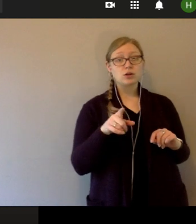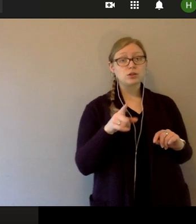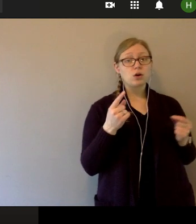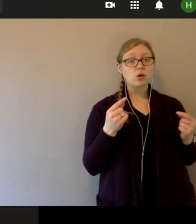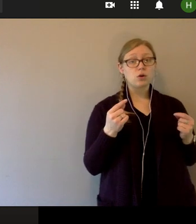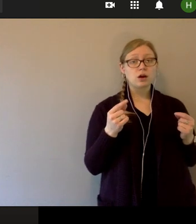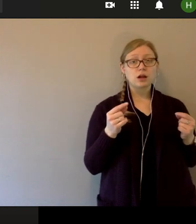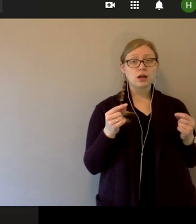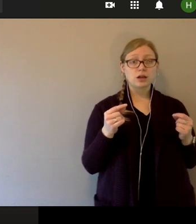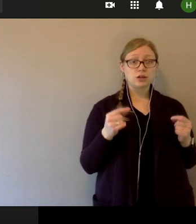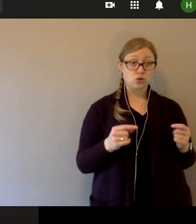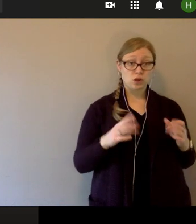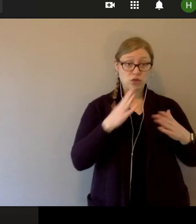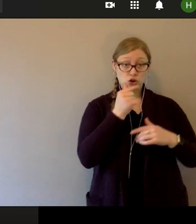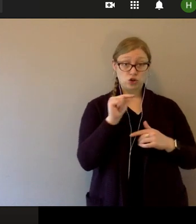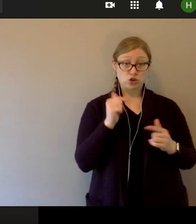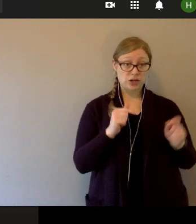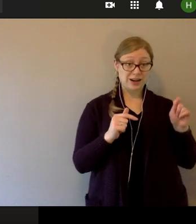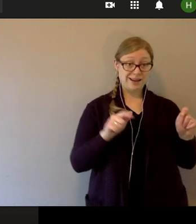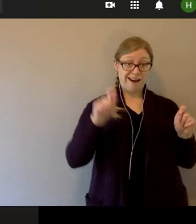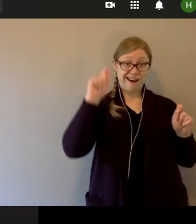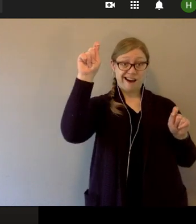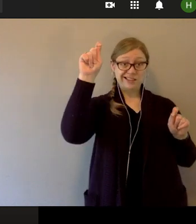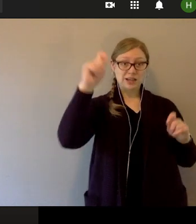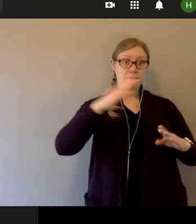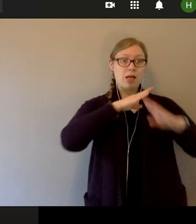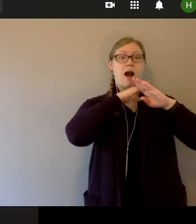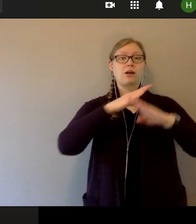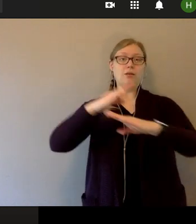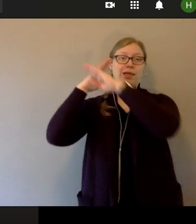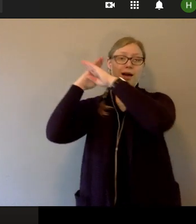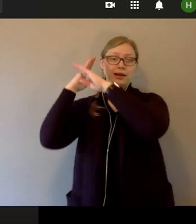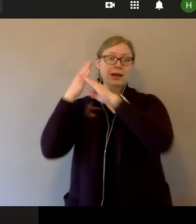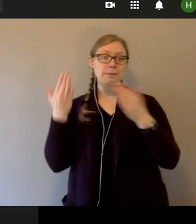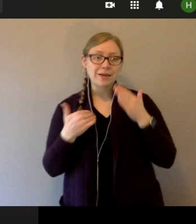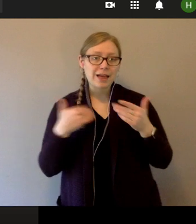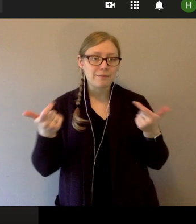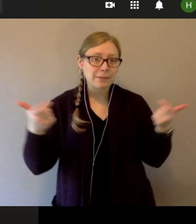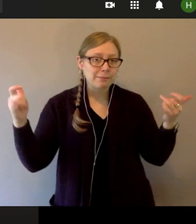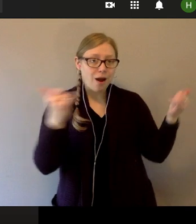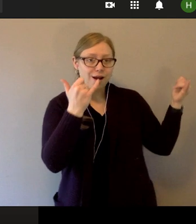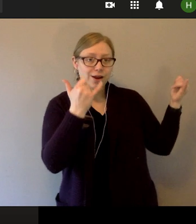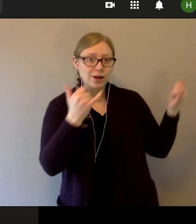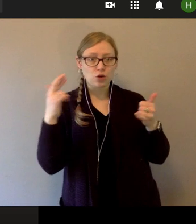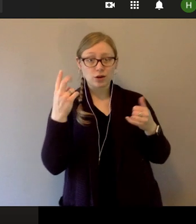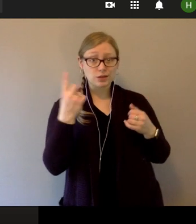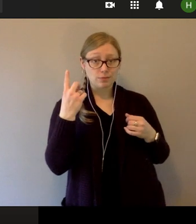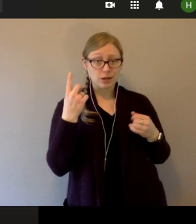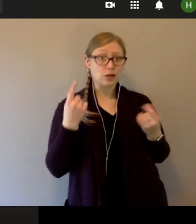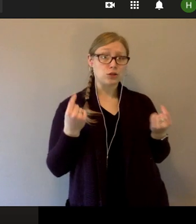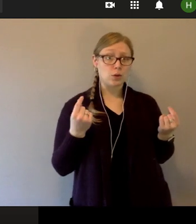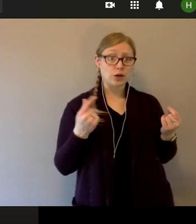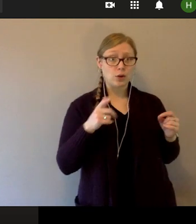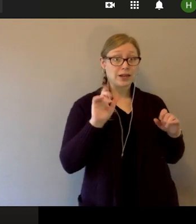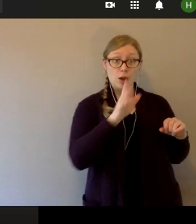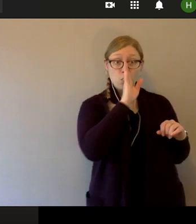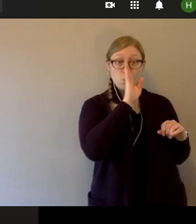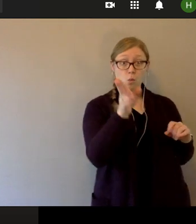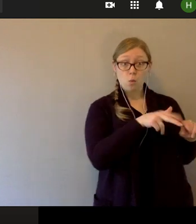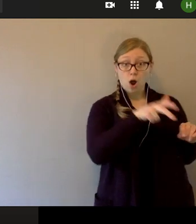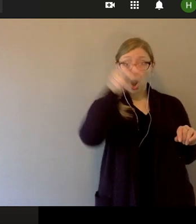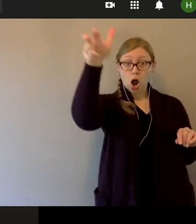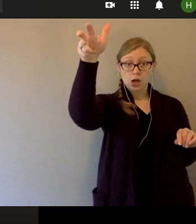green dots, these points here, and they're having maybe a giant block party or something. And so to get around it, you have to go all the way